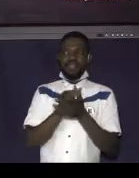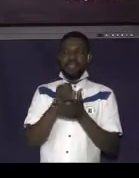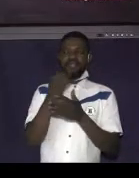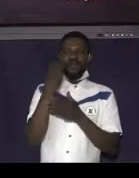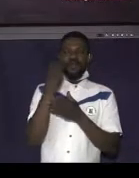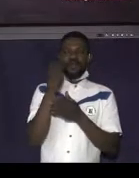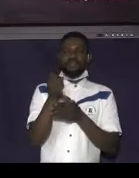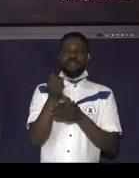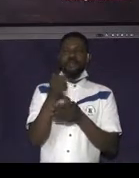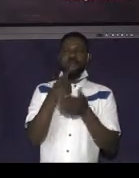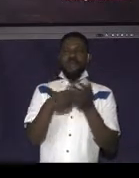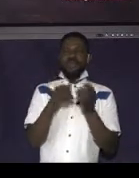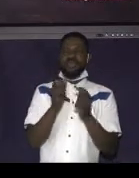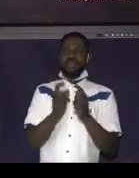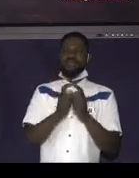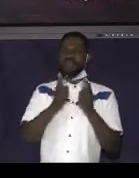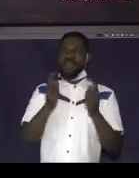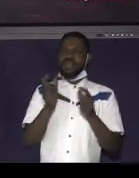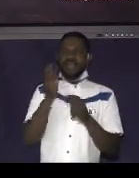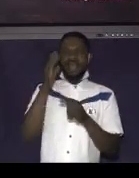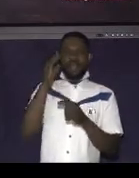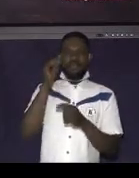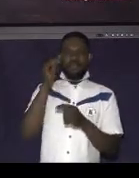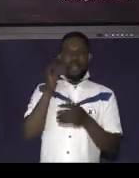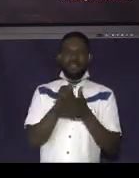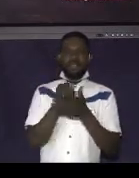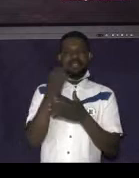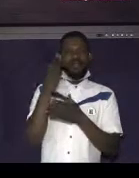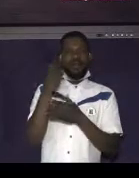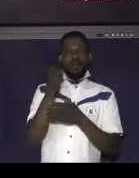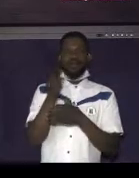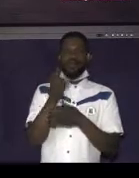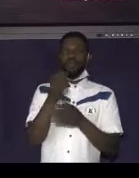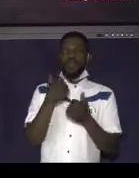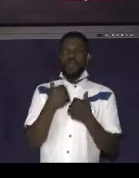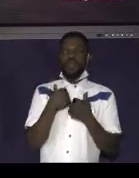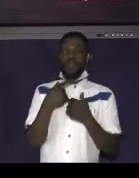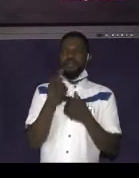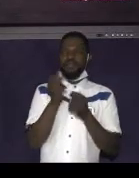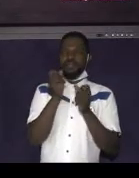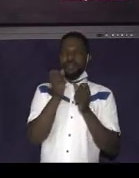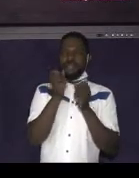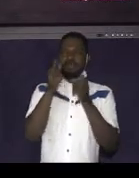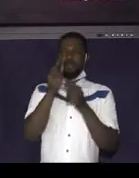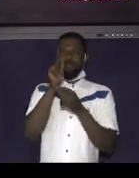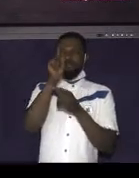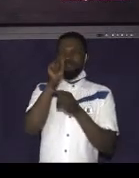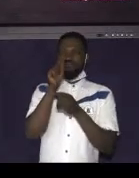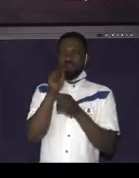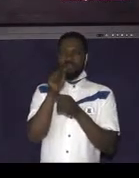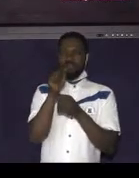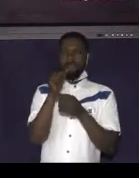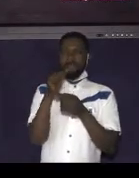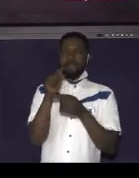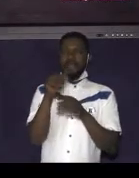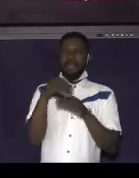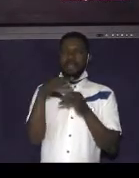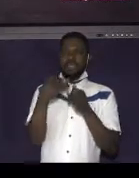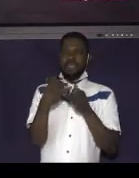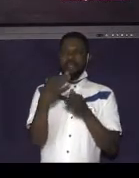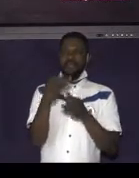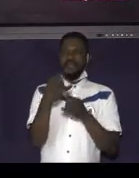was. What a great experience that was. You have the exclamation mark at the end of that